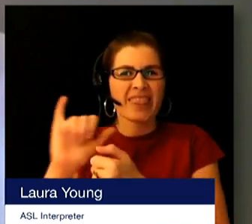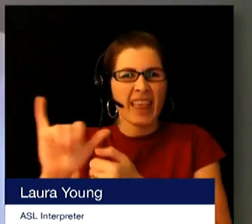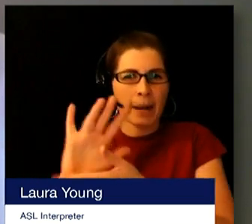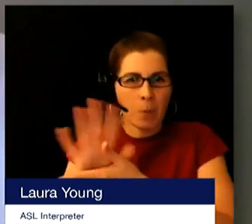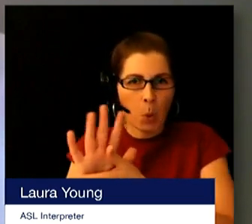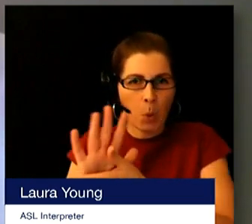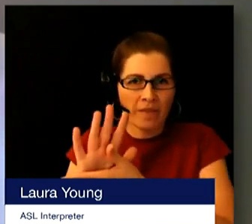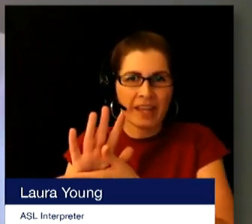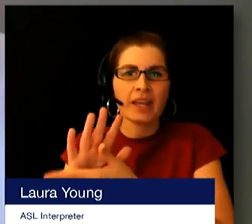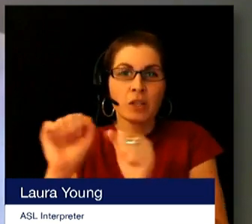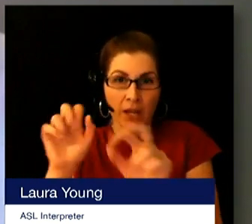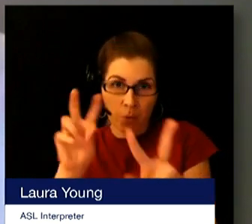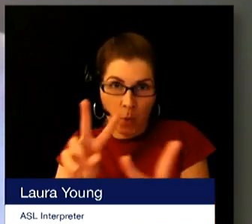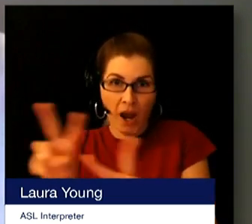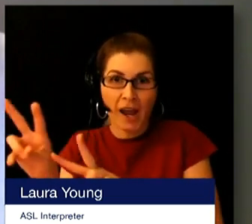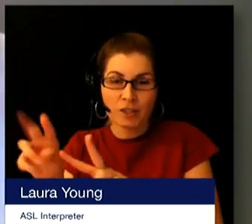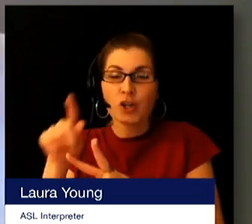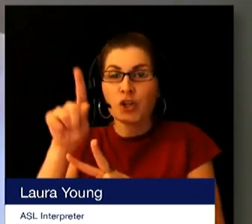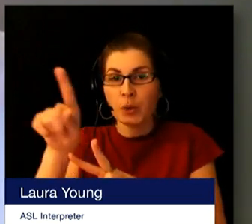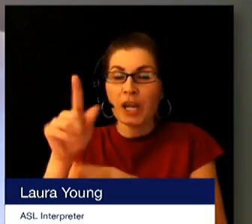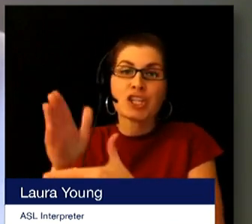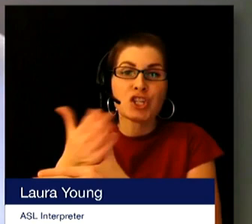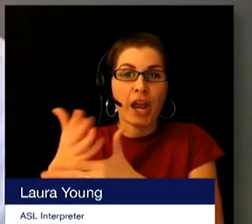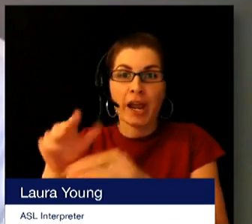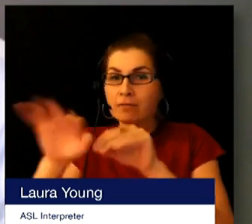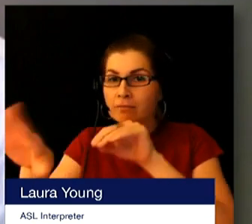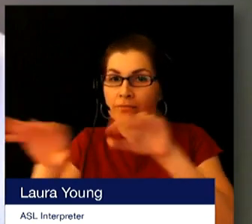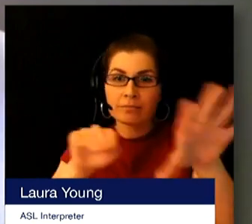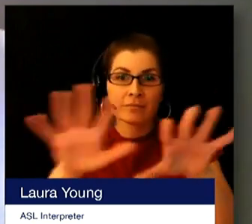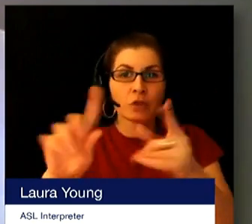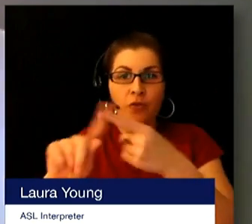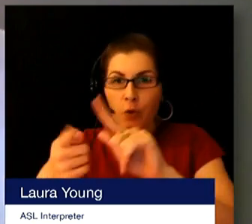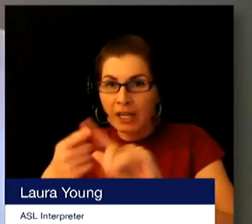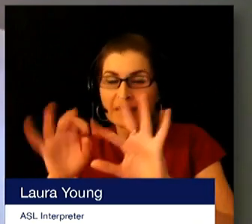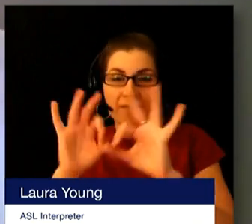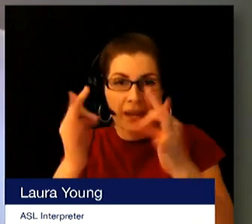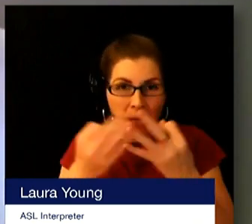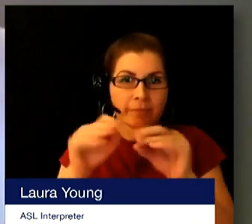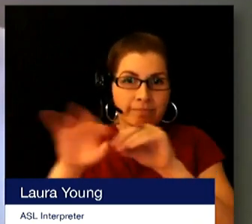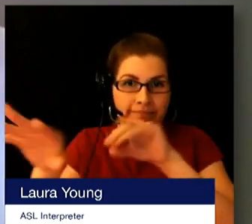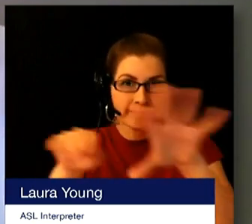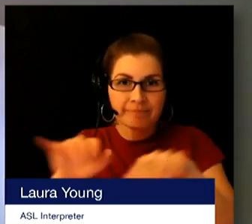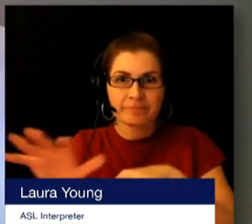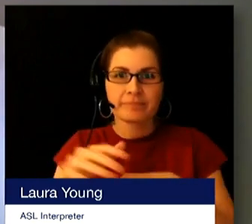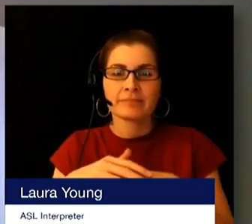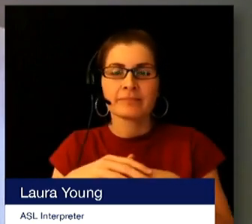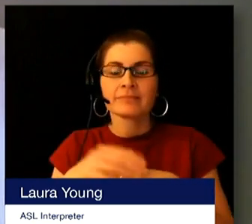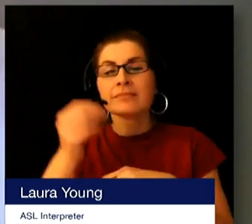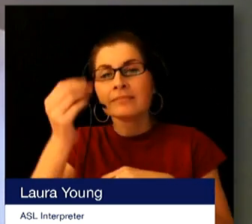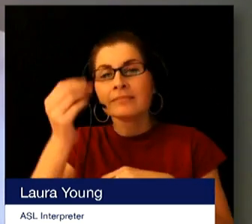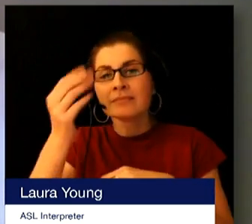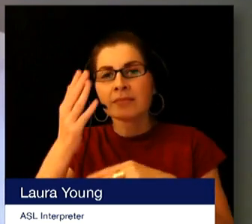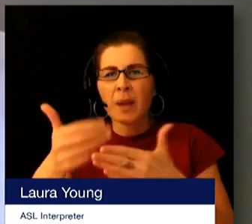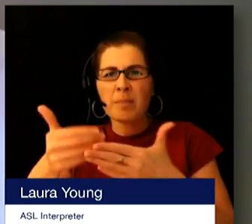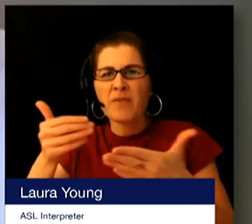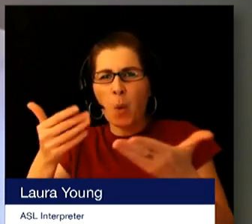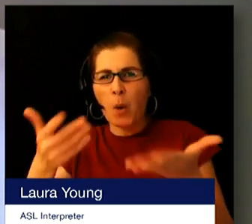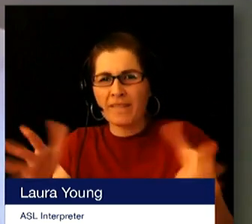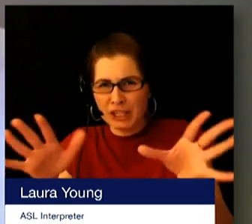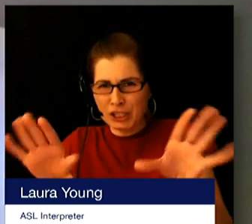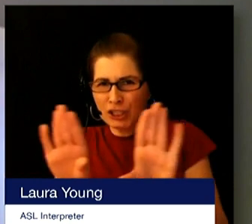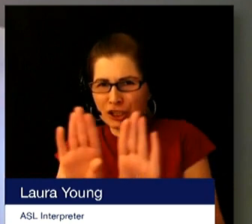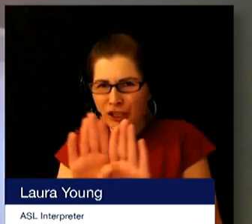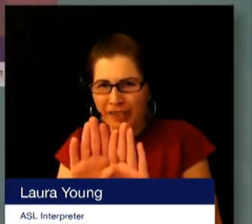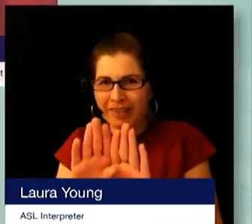please go ahead, watch, share on your network, share with your friends. Before we leave, I'll bring back up now Jason